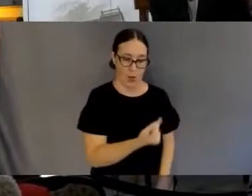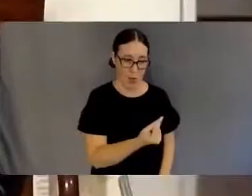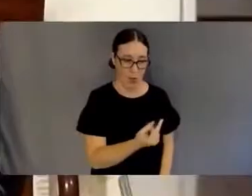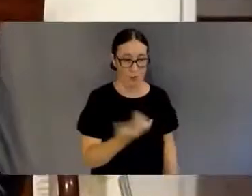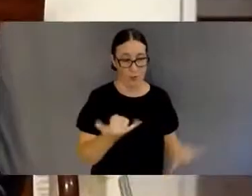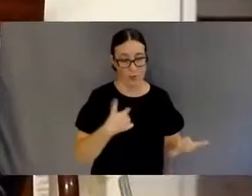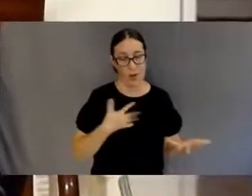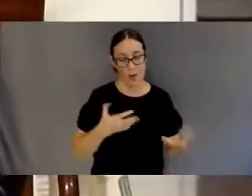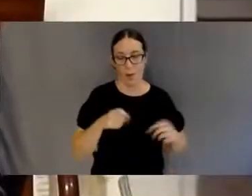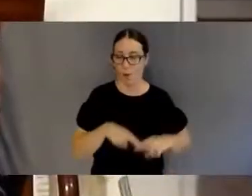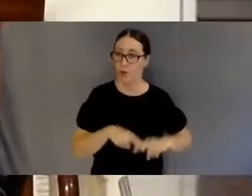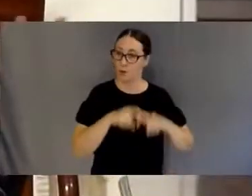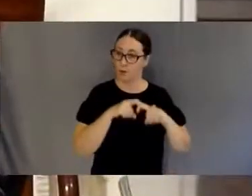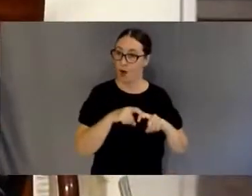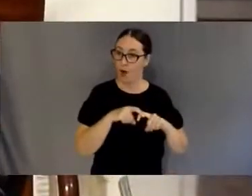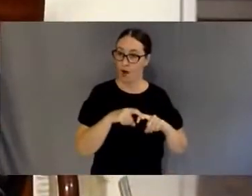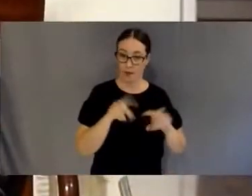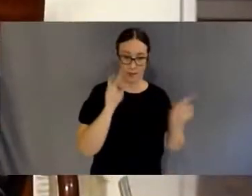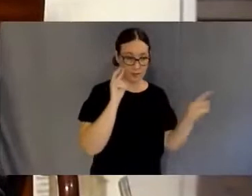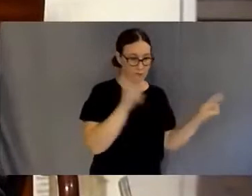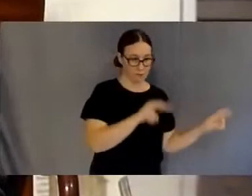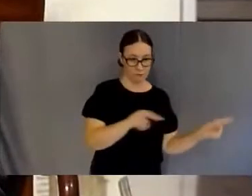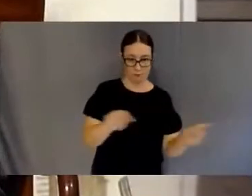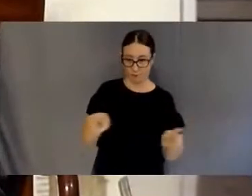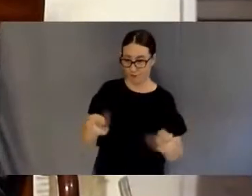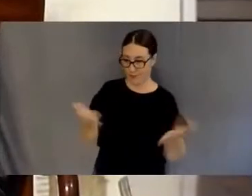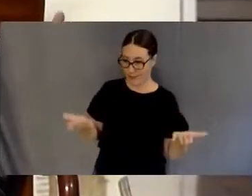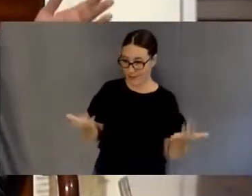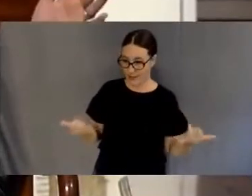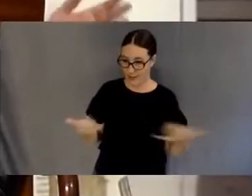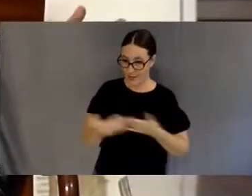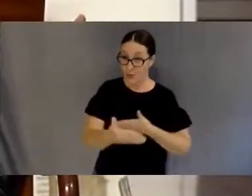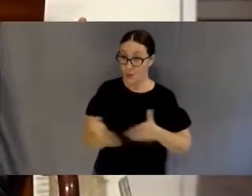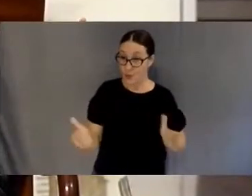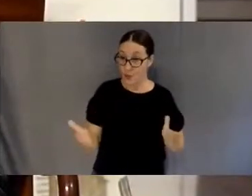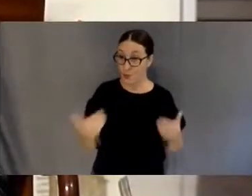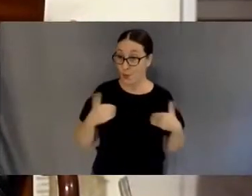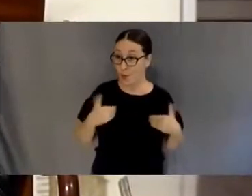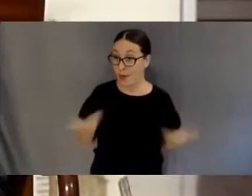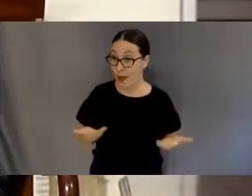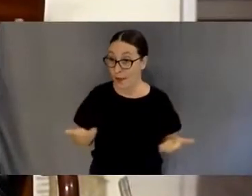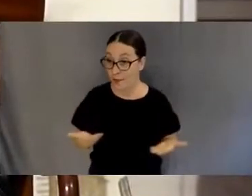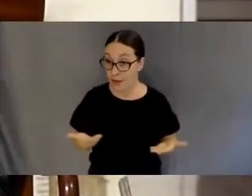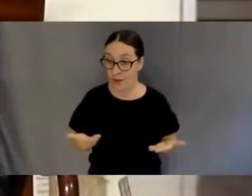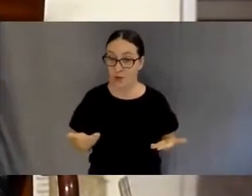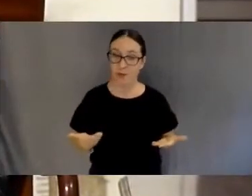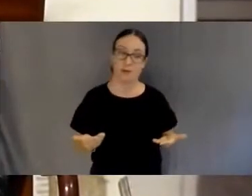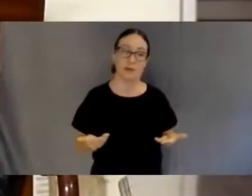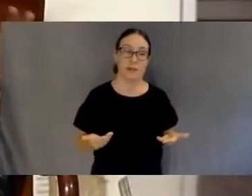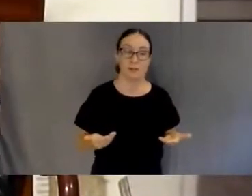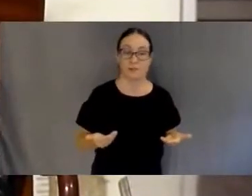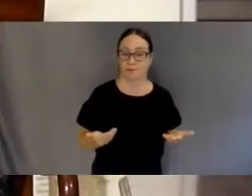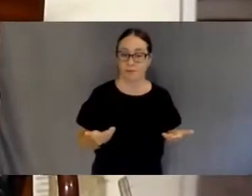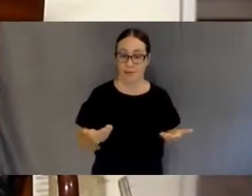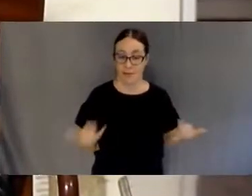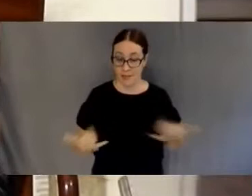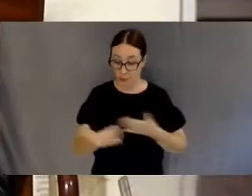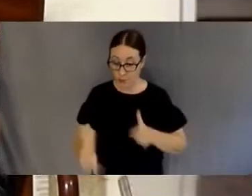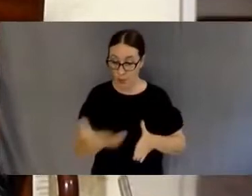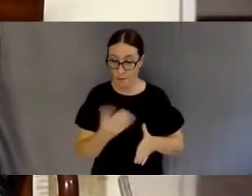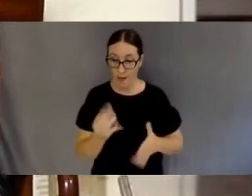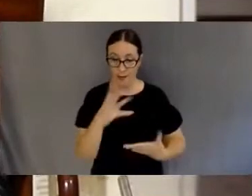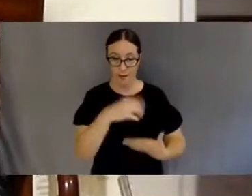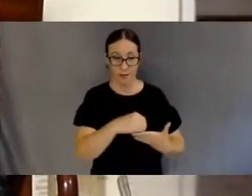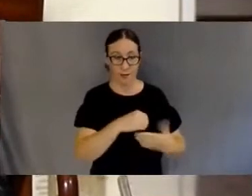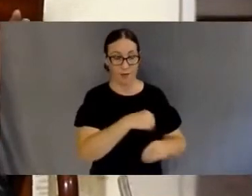moment and take in this room, because we have here with us in the room and on our live stream a really incredible